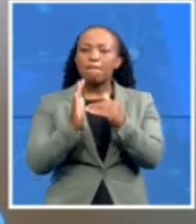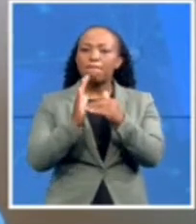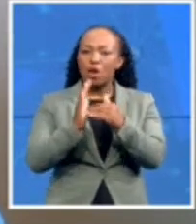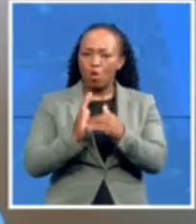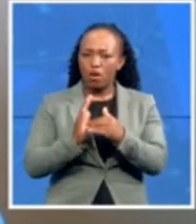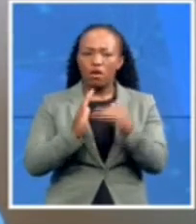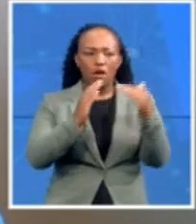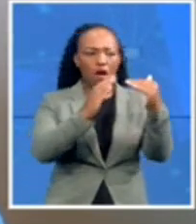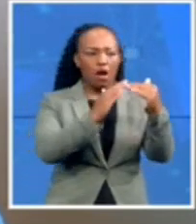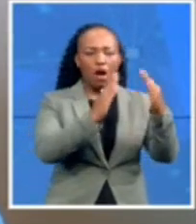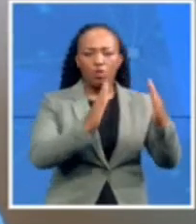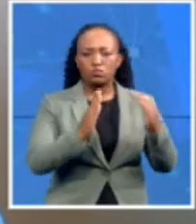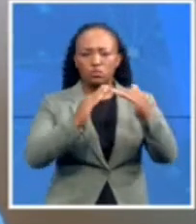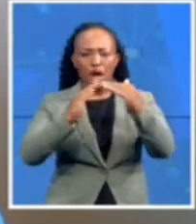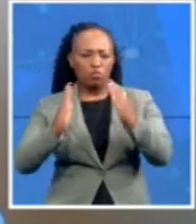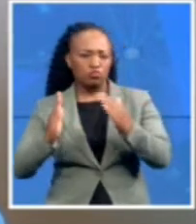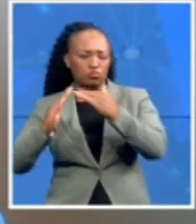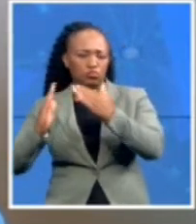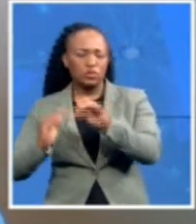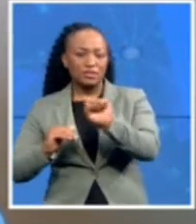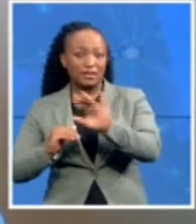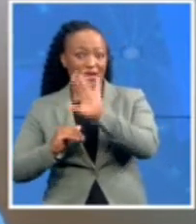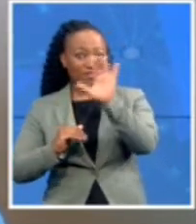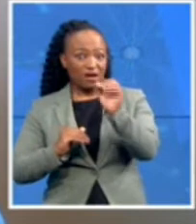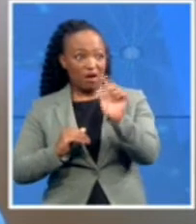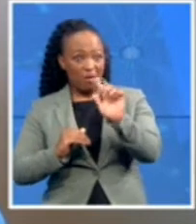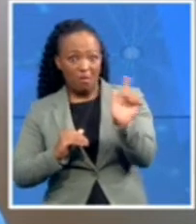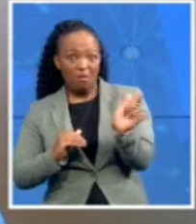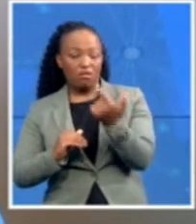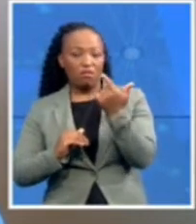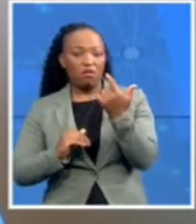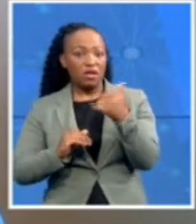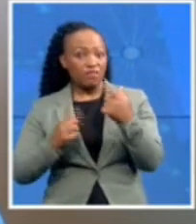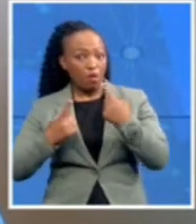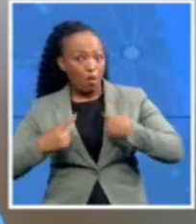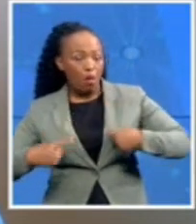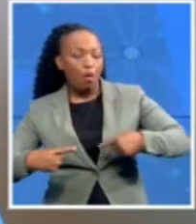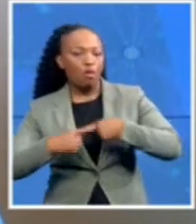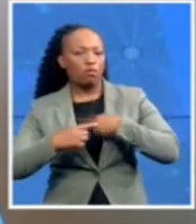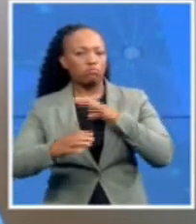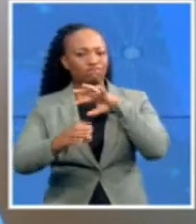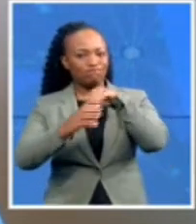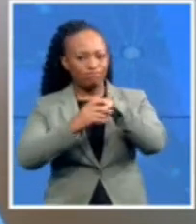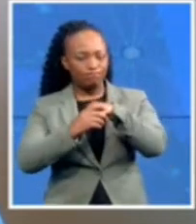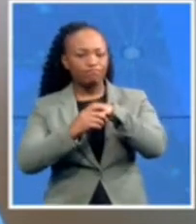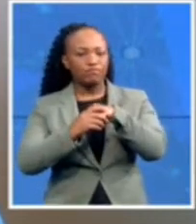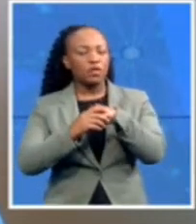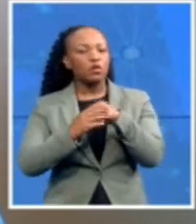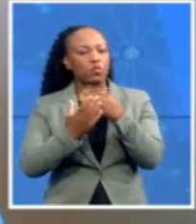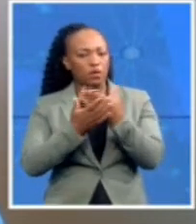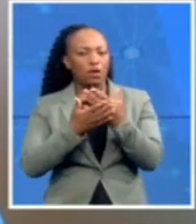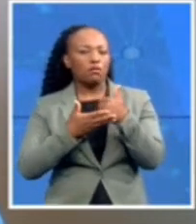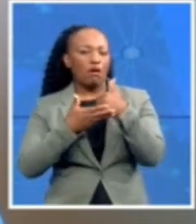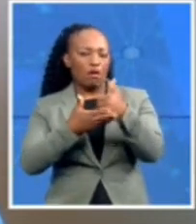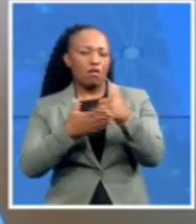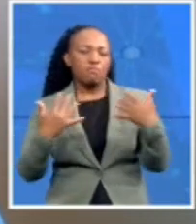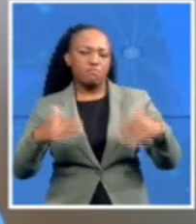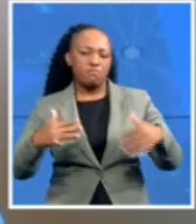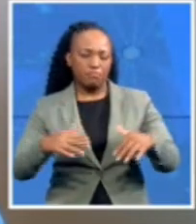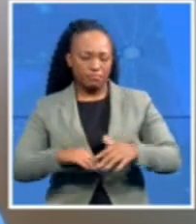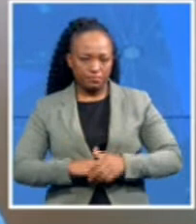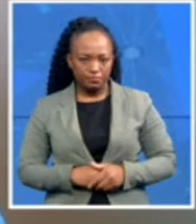So if we all play a part, we can really make a difference. So let me give you some interesting statistics on